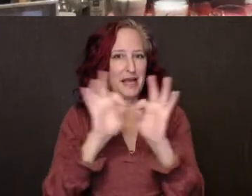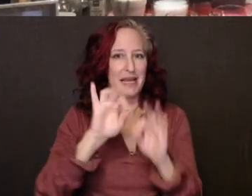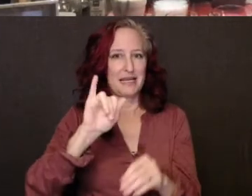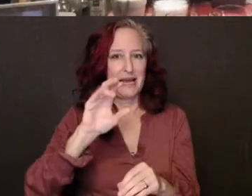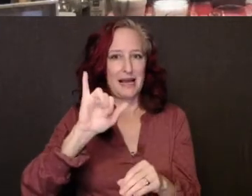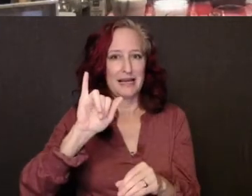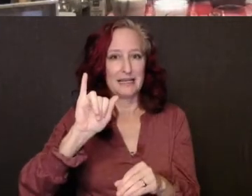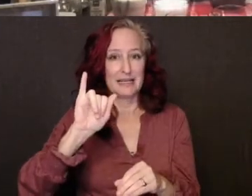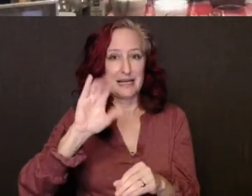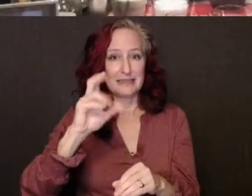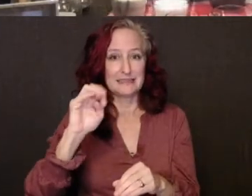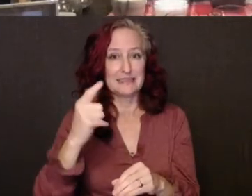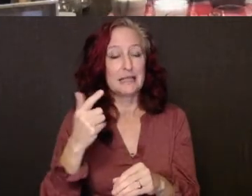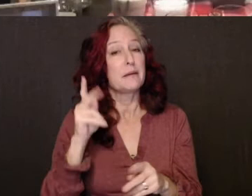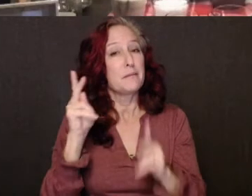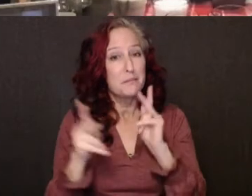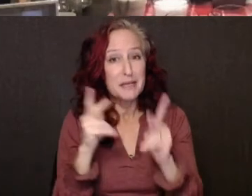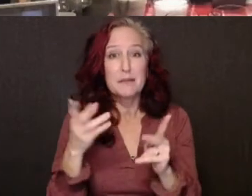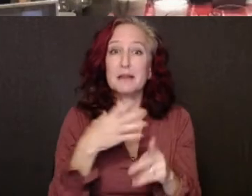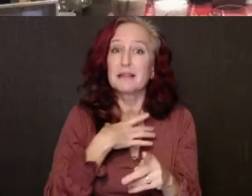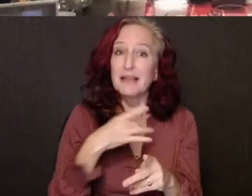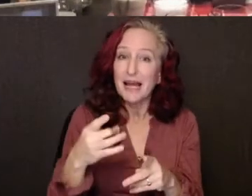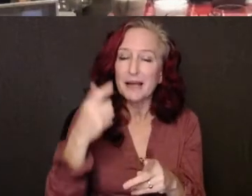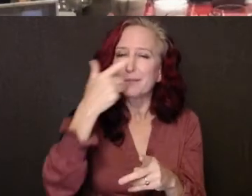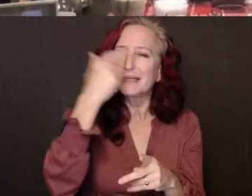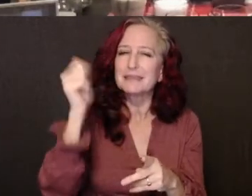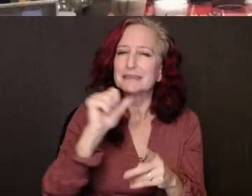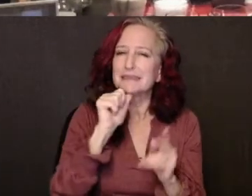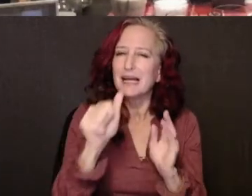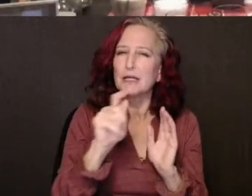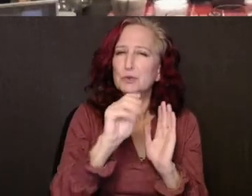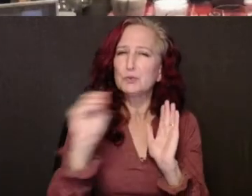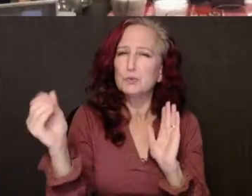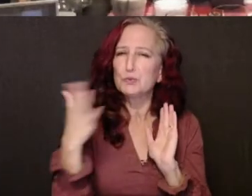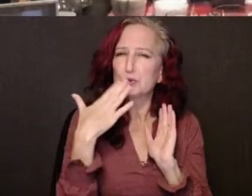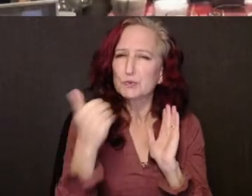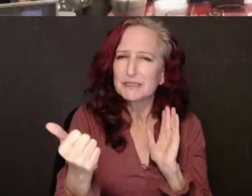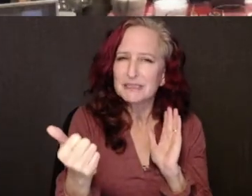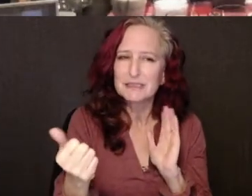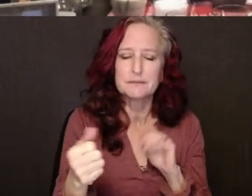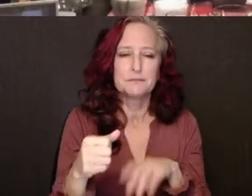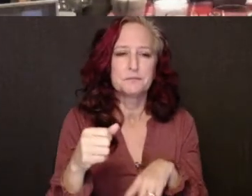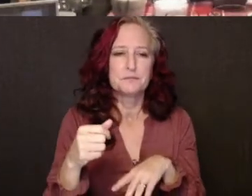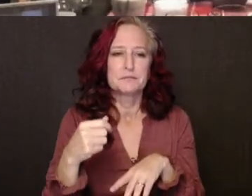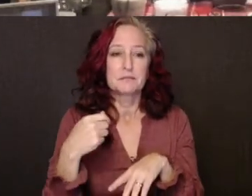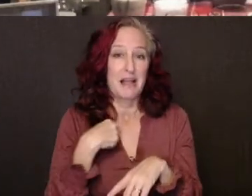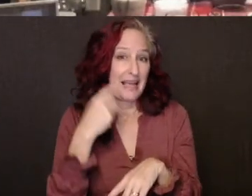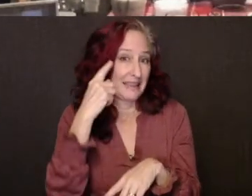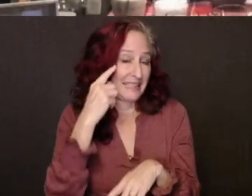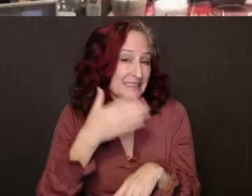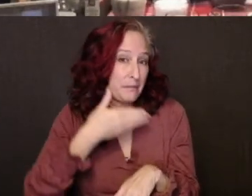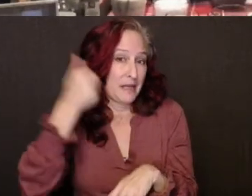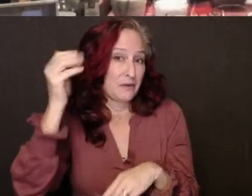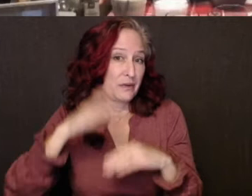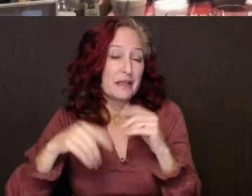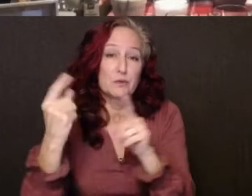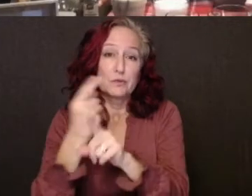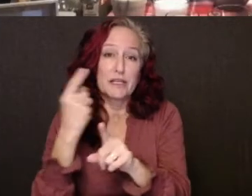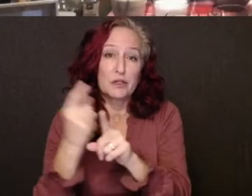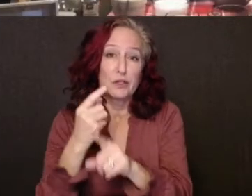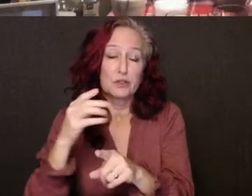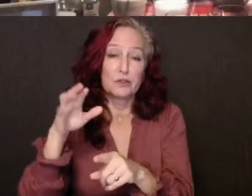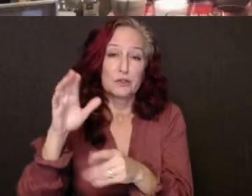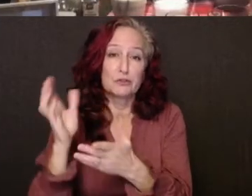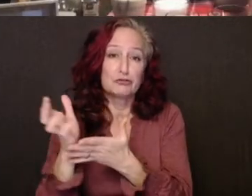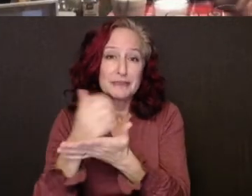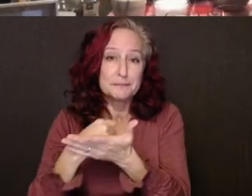add maple syrup. I added cardamom powder to it to kind of keep in line with the whole masala chai flavor. I actually